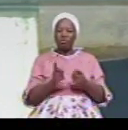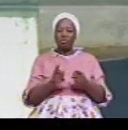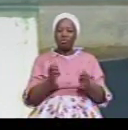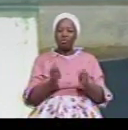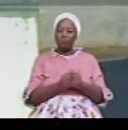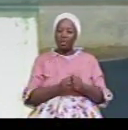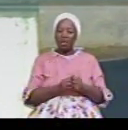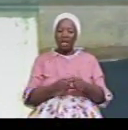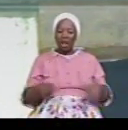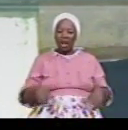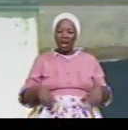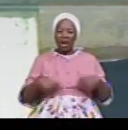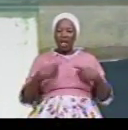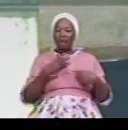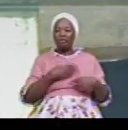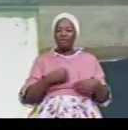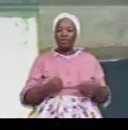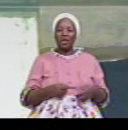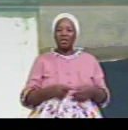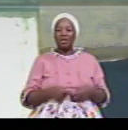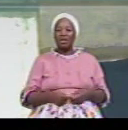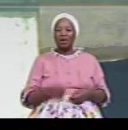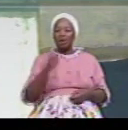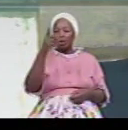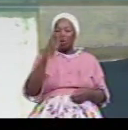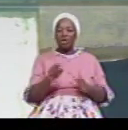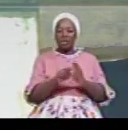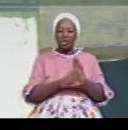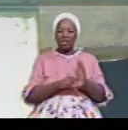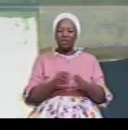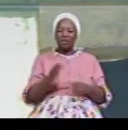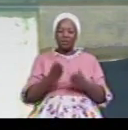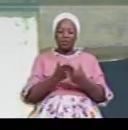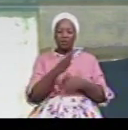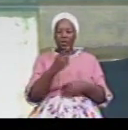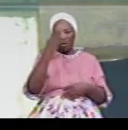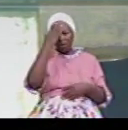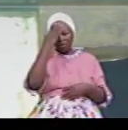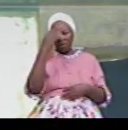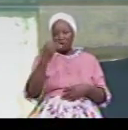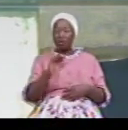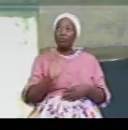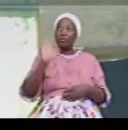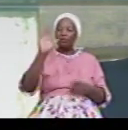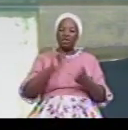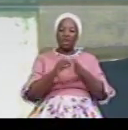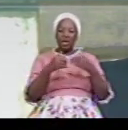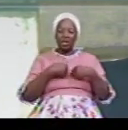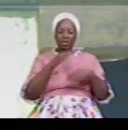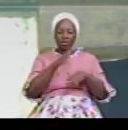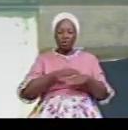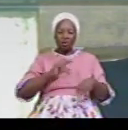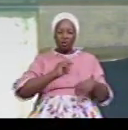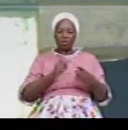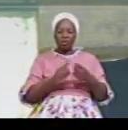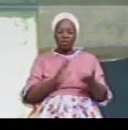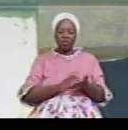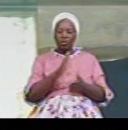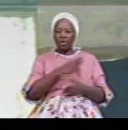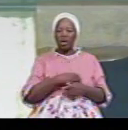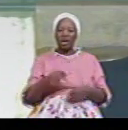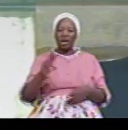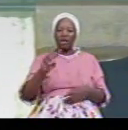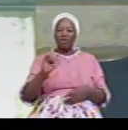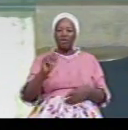and to godliness, through the knowledge of him that has called us to glory and virtue,